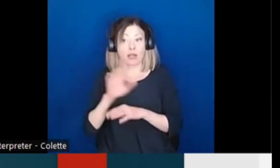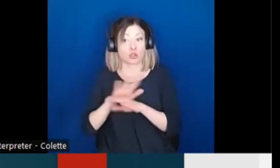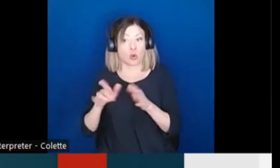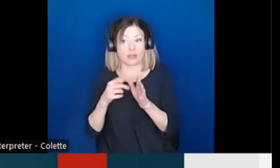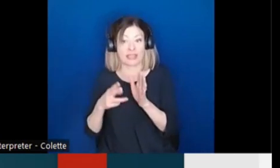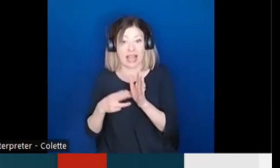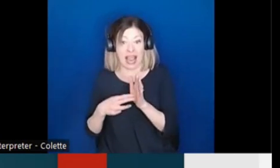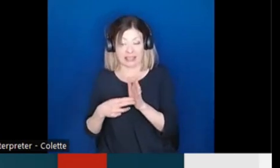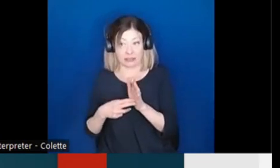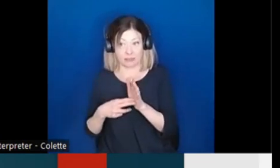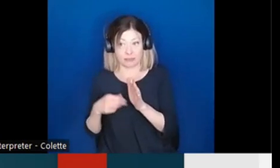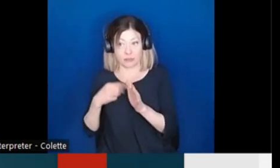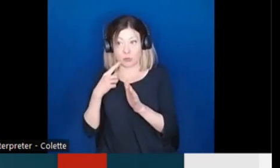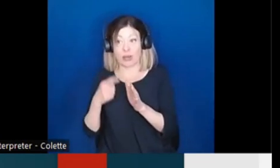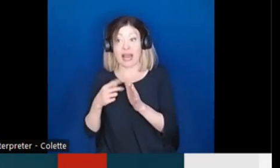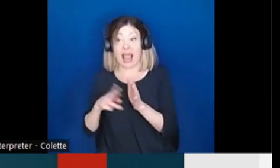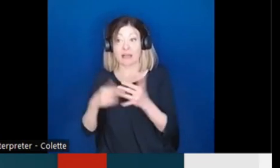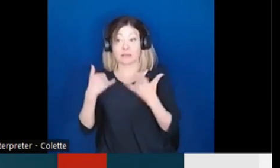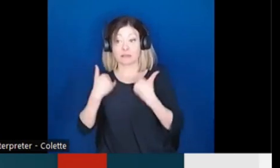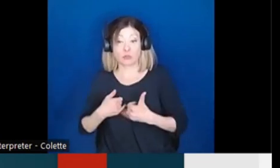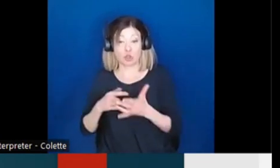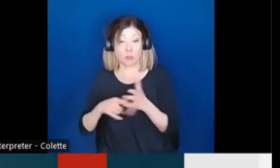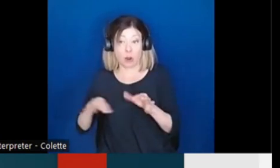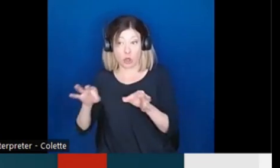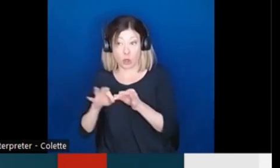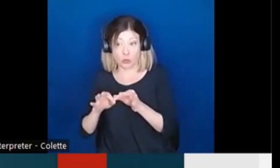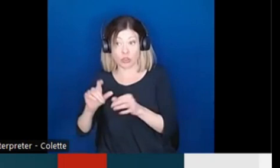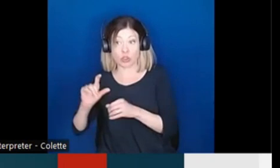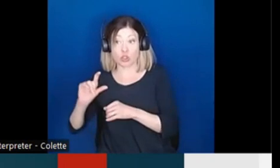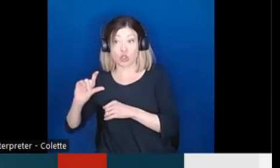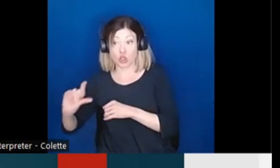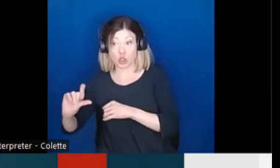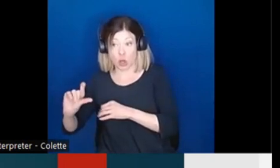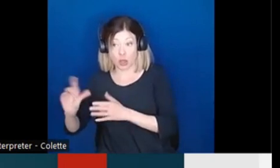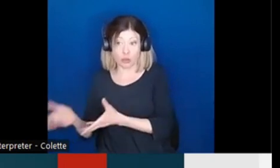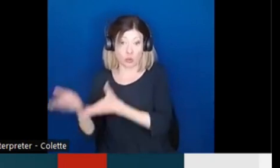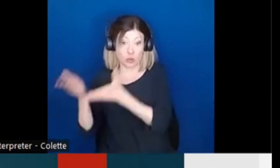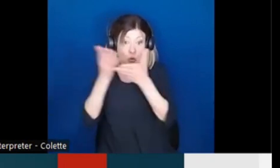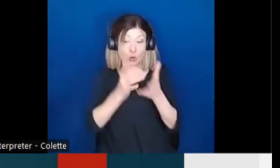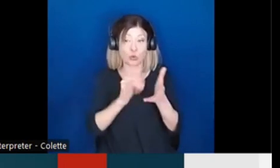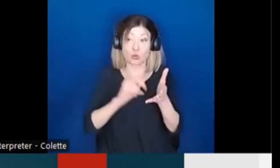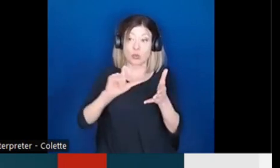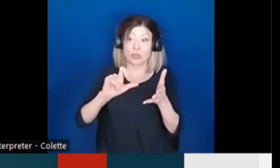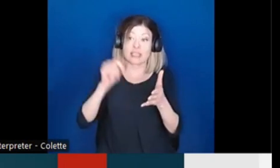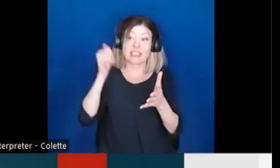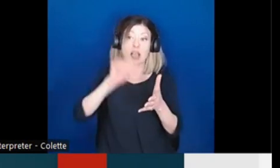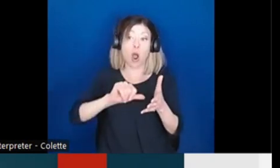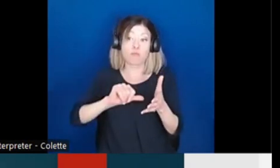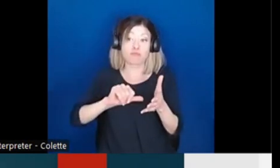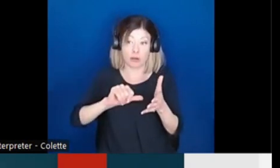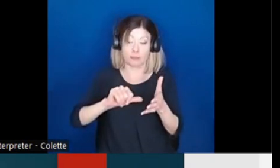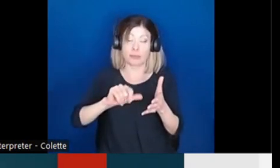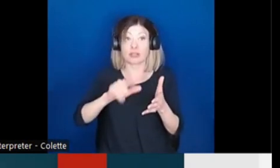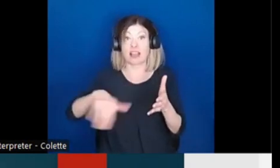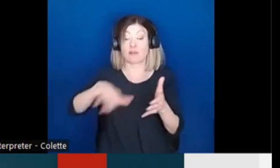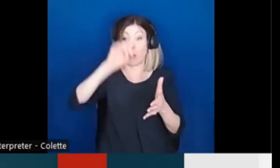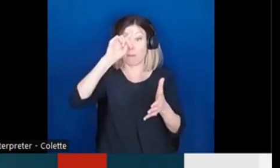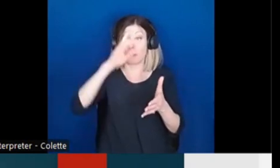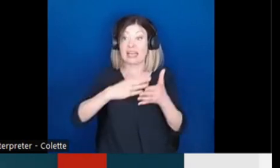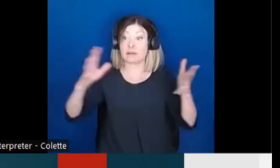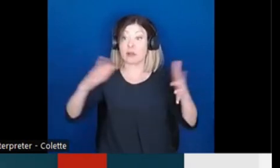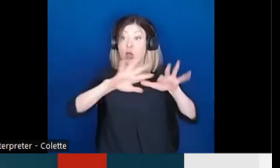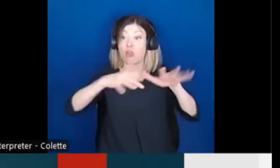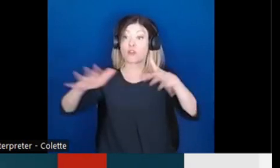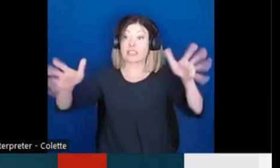took her to Scarborough because there was an idea that the sea air might cure you, and it was a place that Anne loved. But she